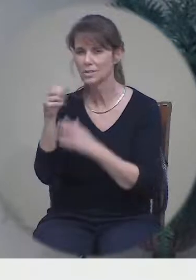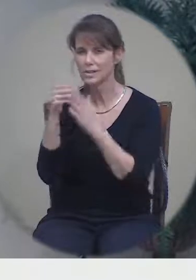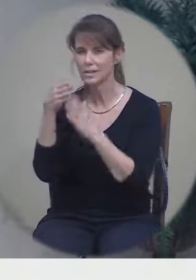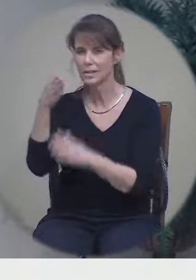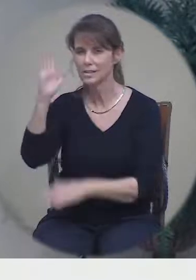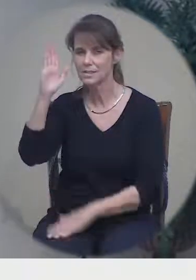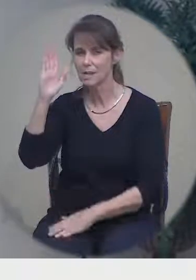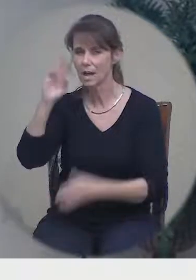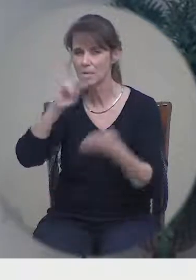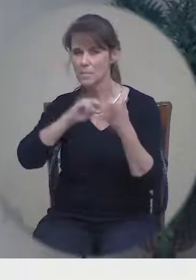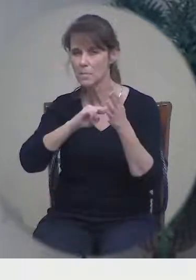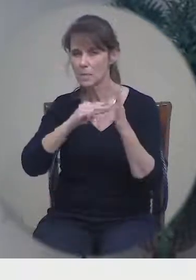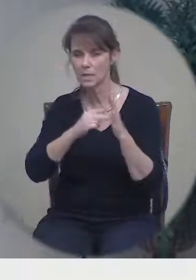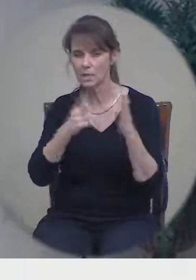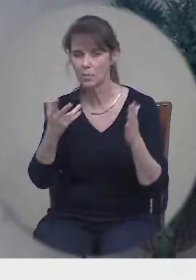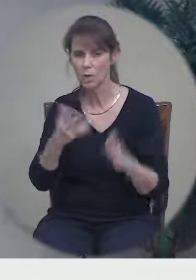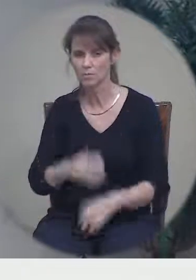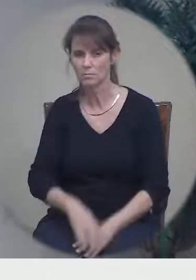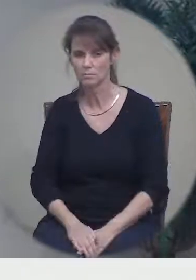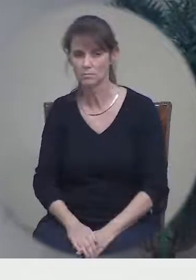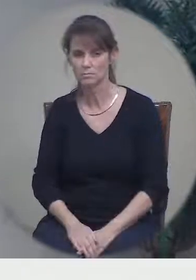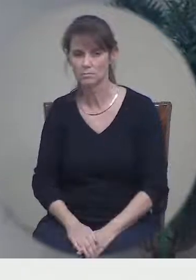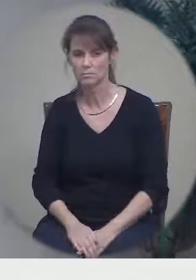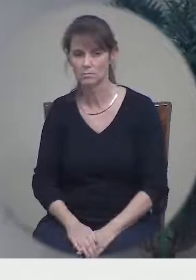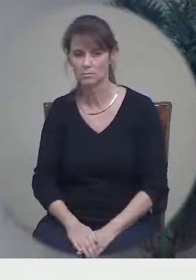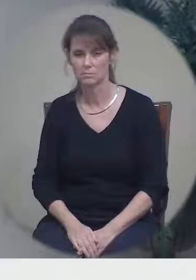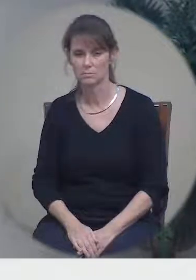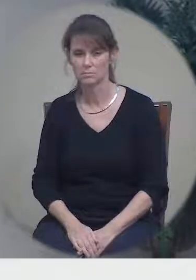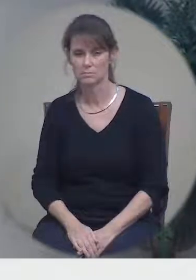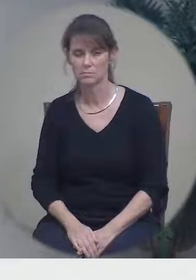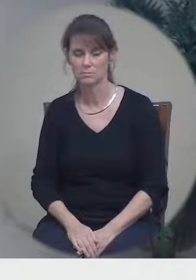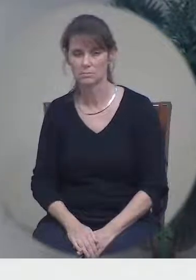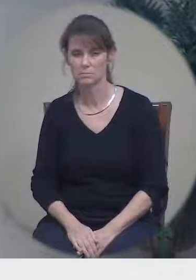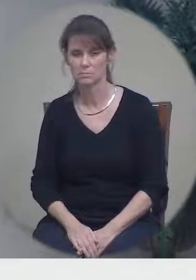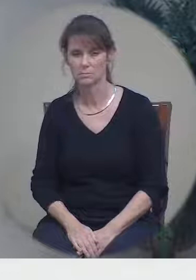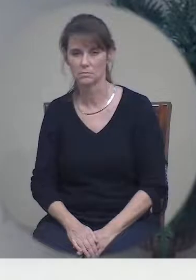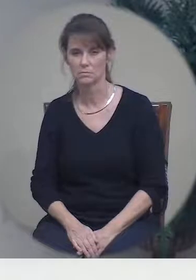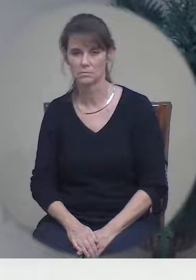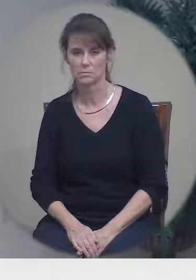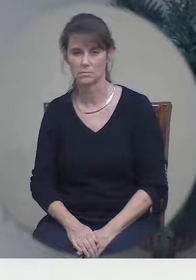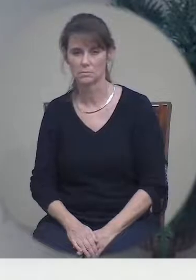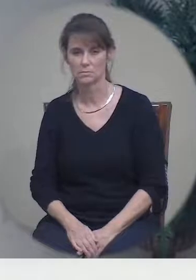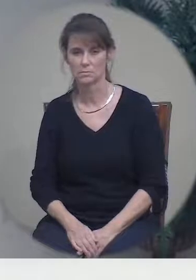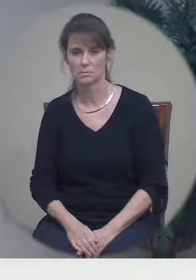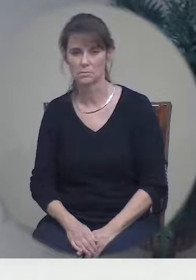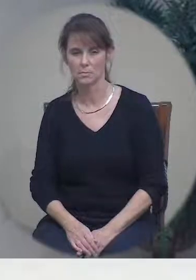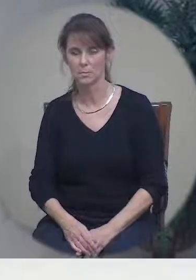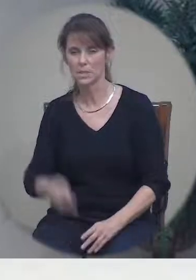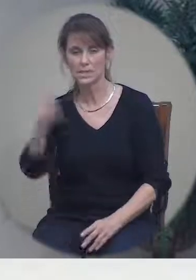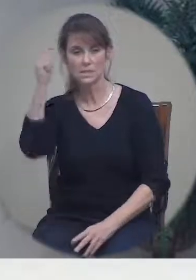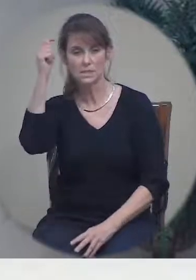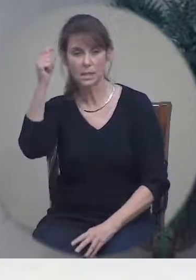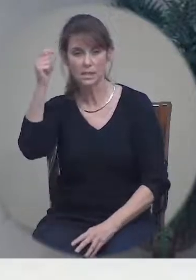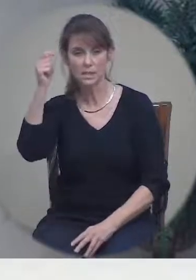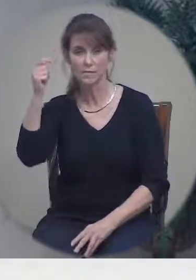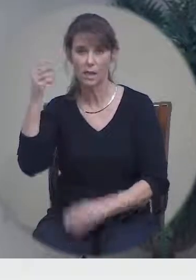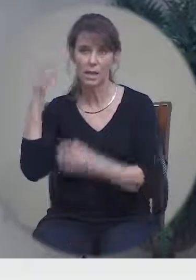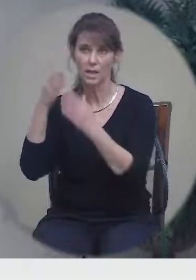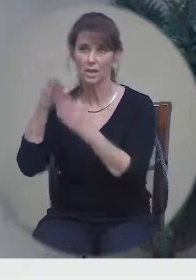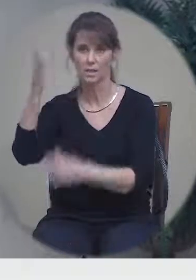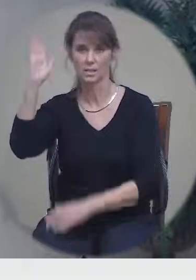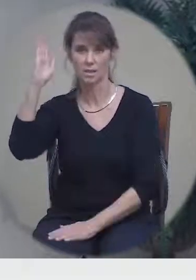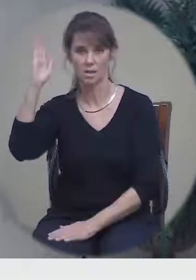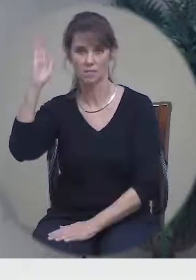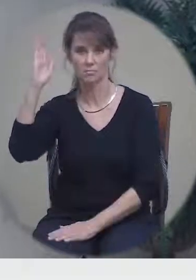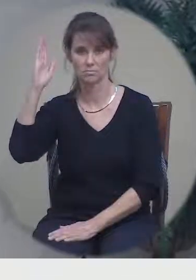Openly renounce. A lot of places in Scripture, there's things attributed. It could be taking credit for what God